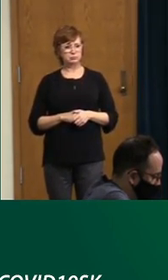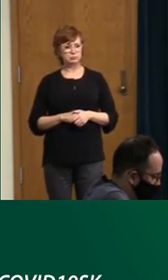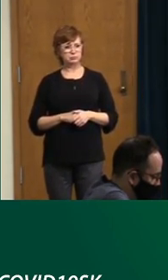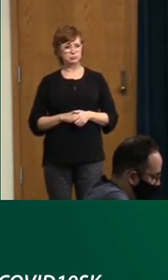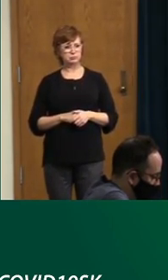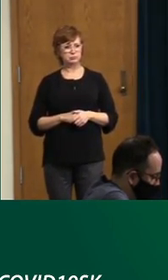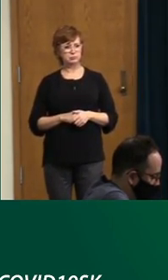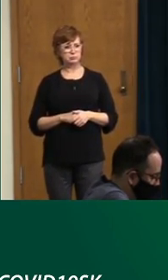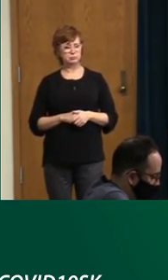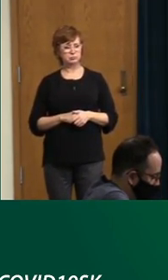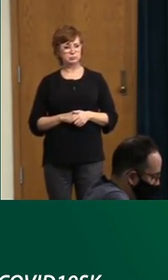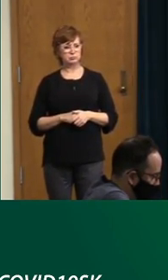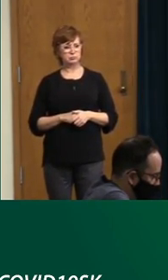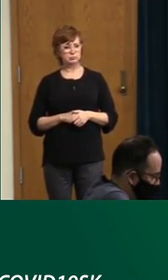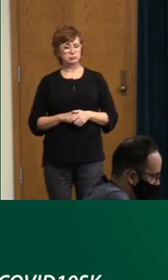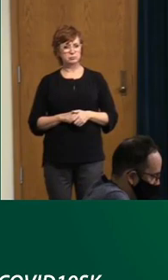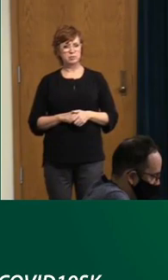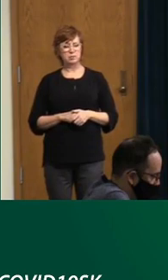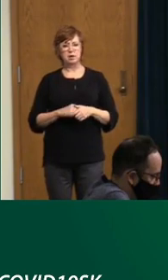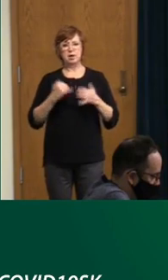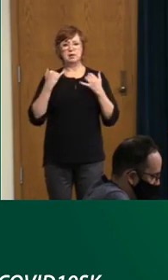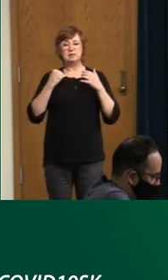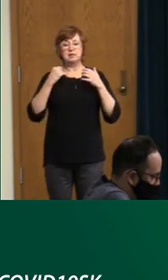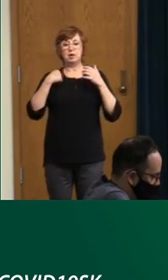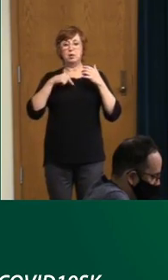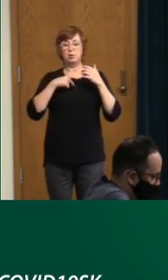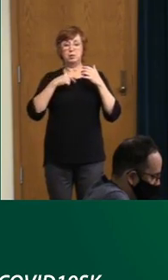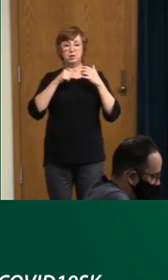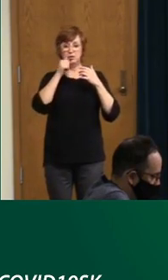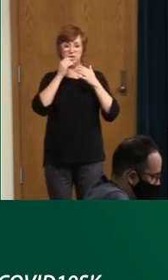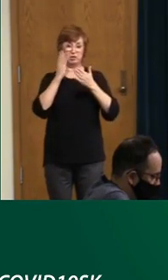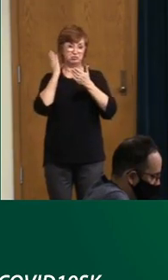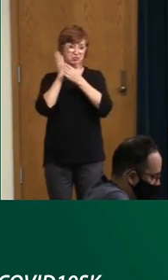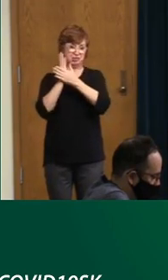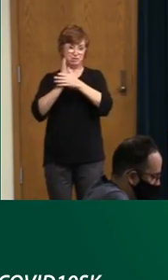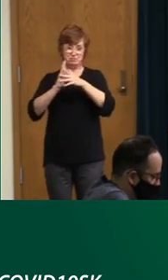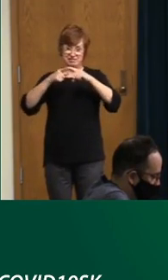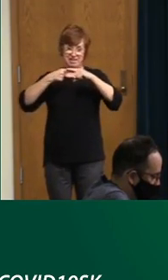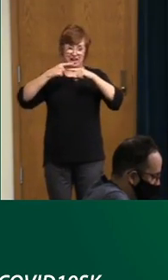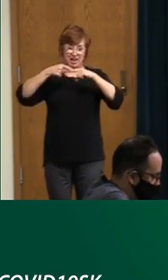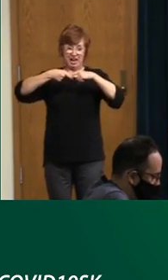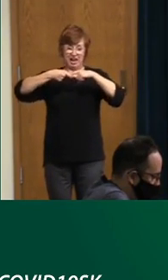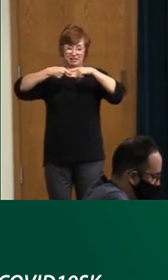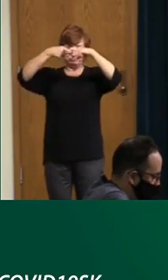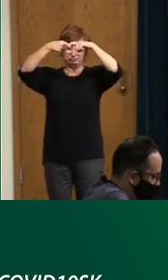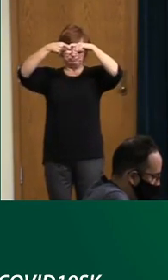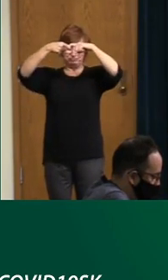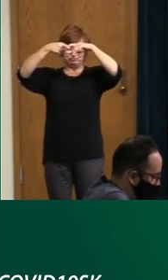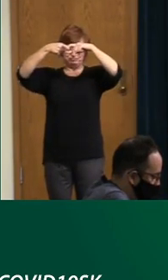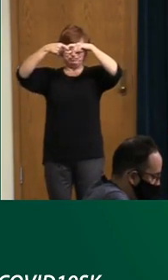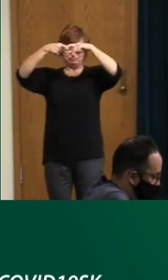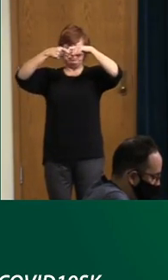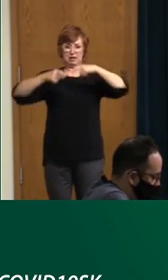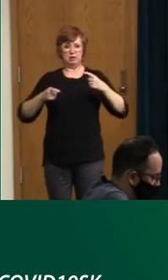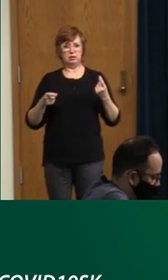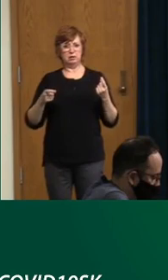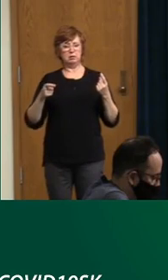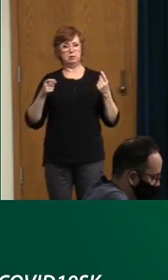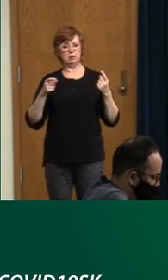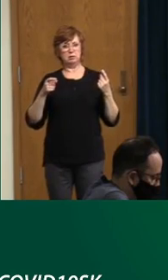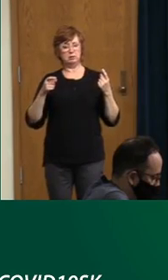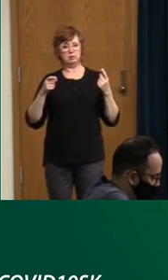this virus is going to continue to spread in higher numbers. Like in the springtime, when everything was locked down, we didn't see a heck of a lot